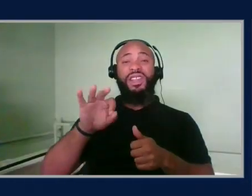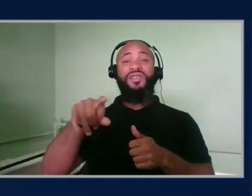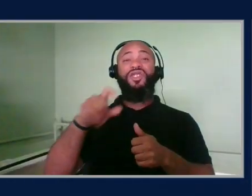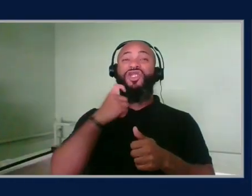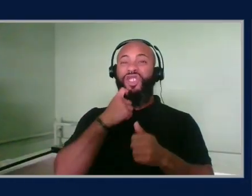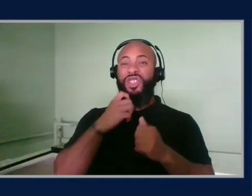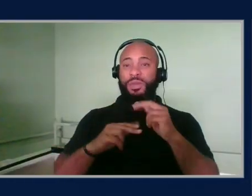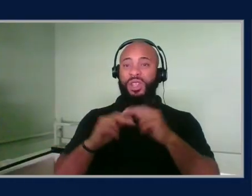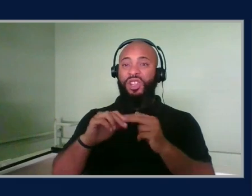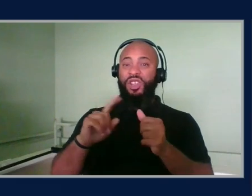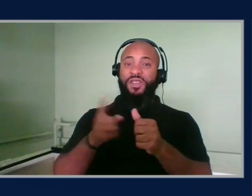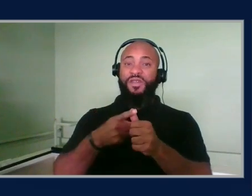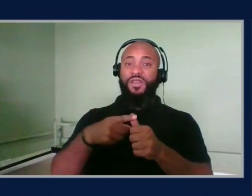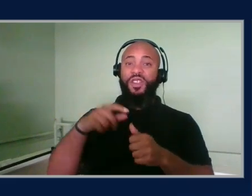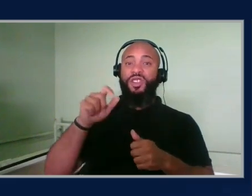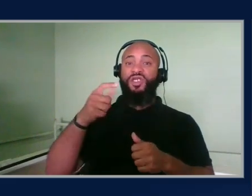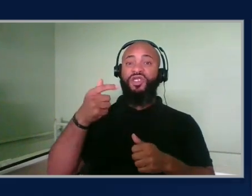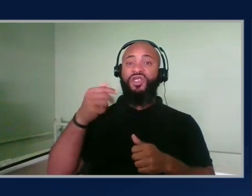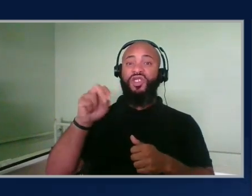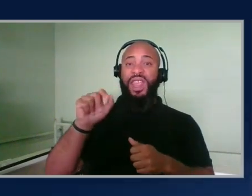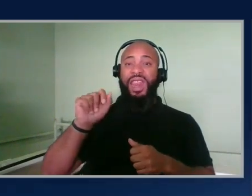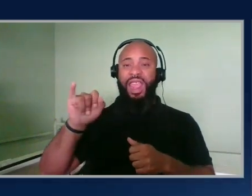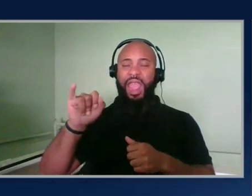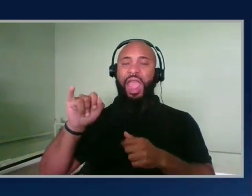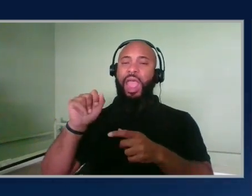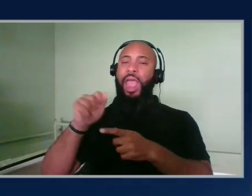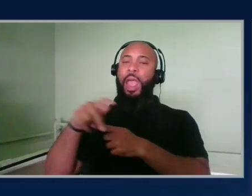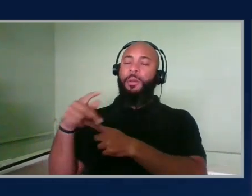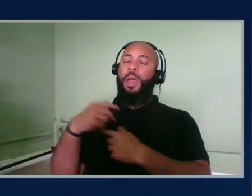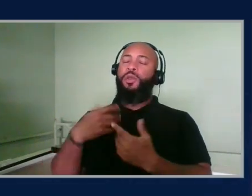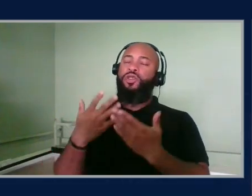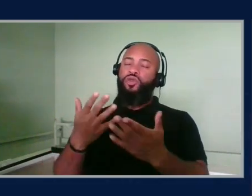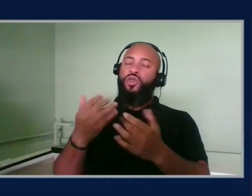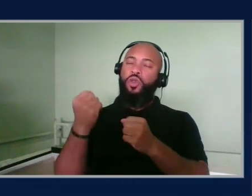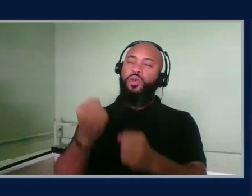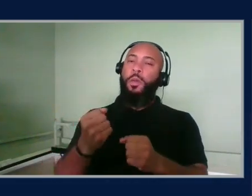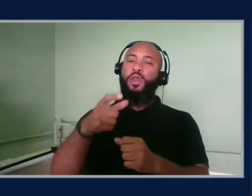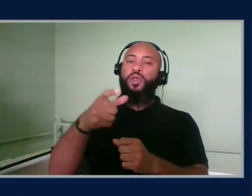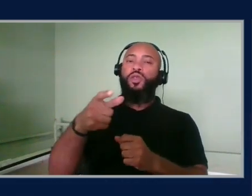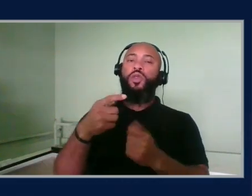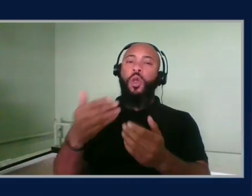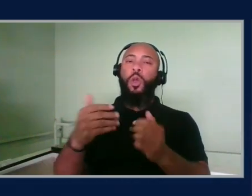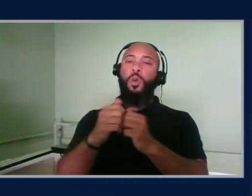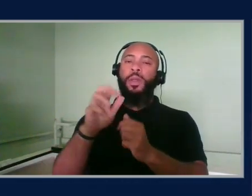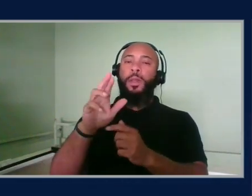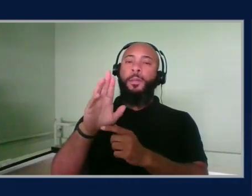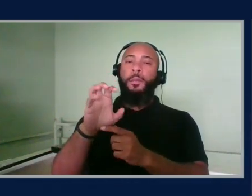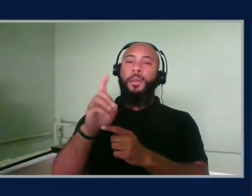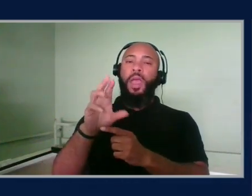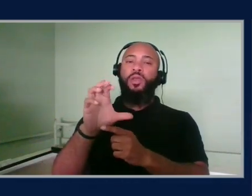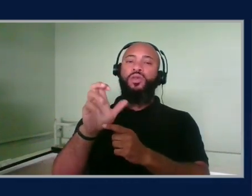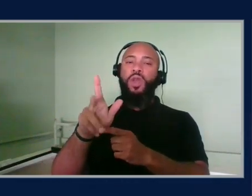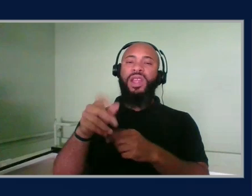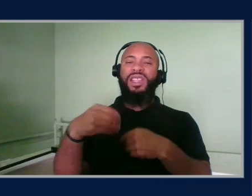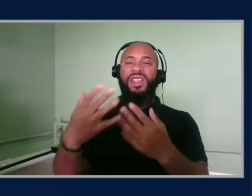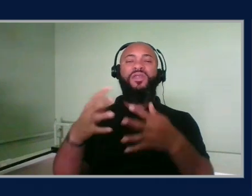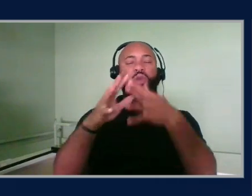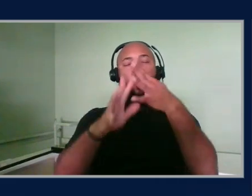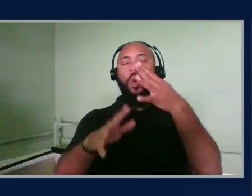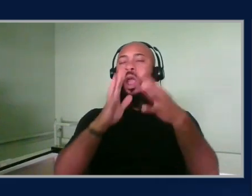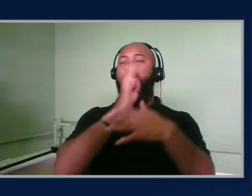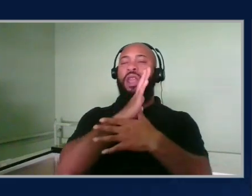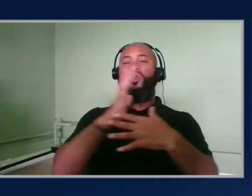going to strongly recommend you go with Bedrock. Sure. I mean, it gives you a wide choice of models, both AWS and third